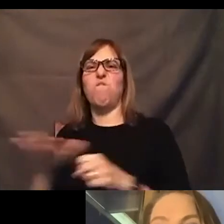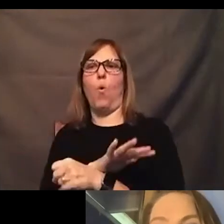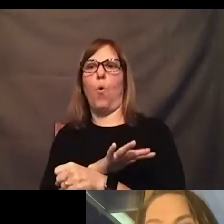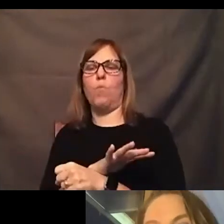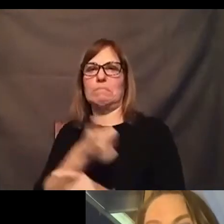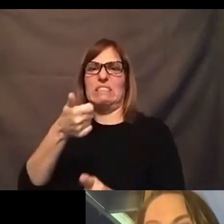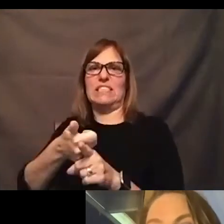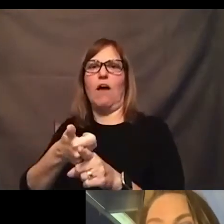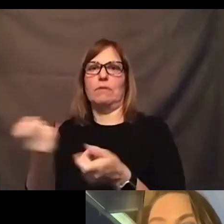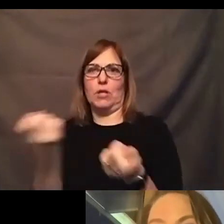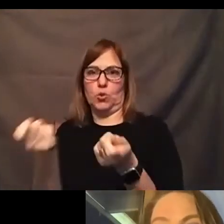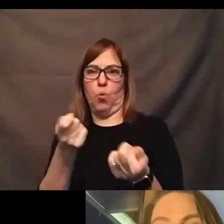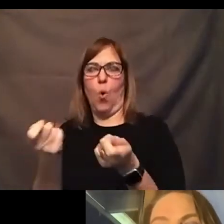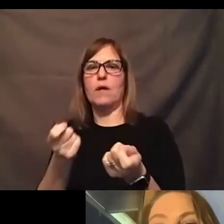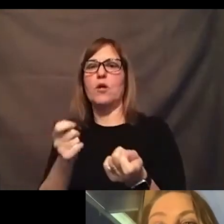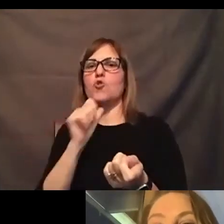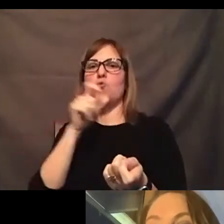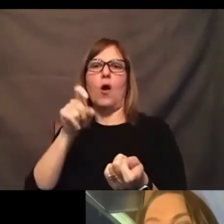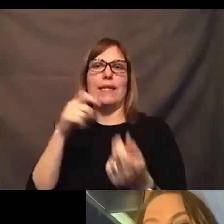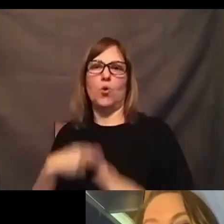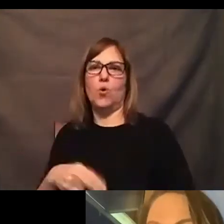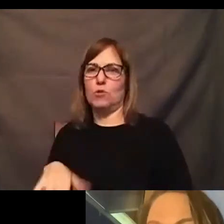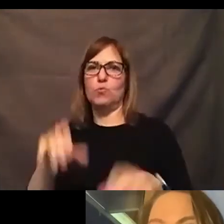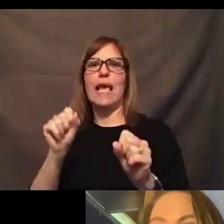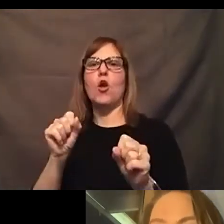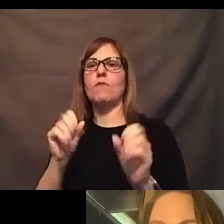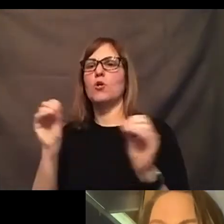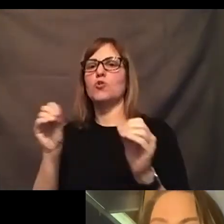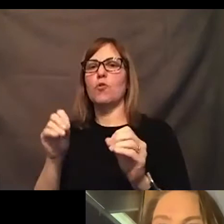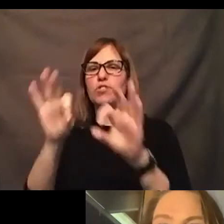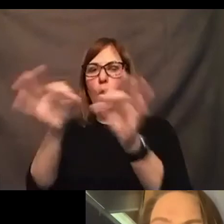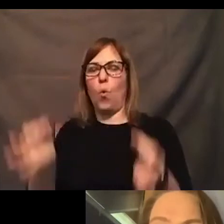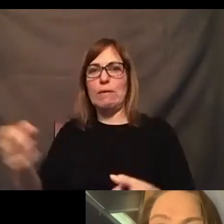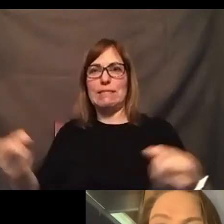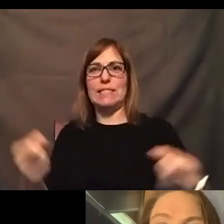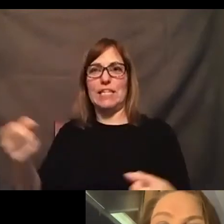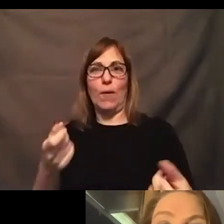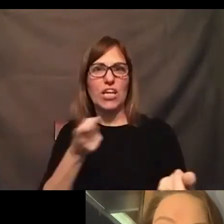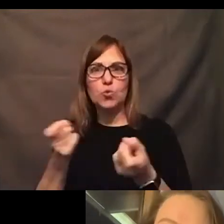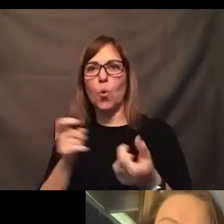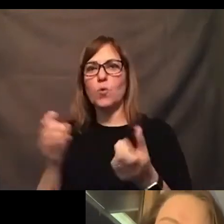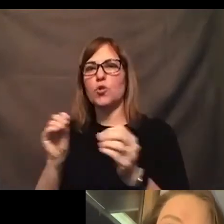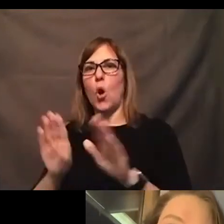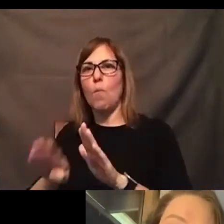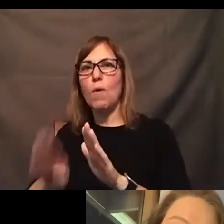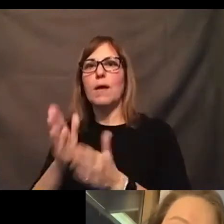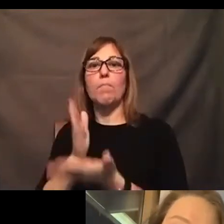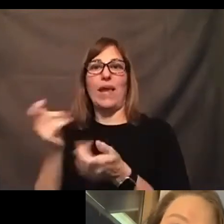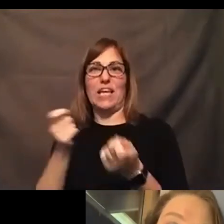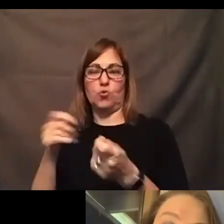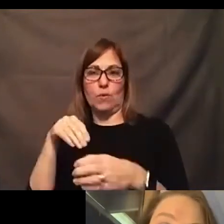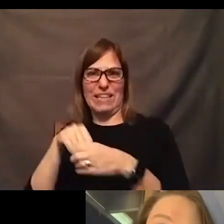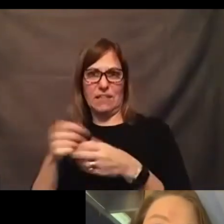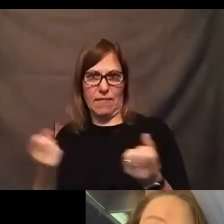do not have to have a human takeover, so there are no steering controls, no braking controls in them. However, for that to